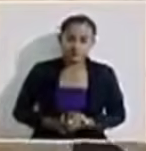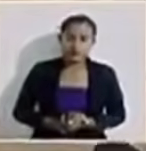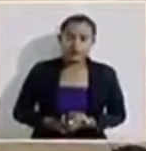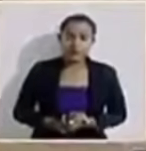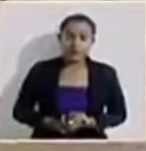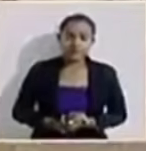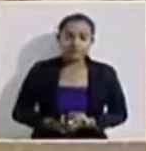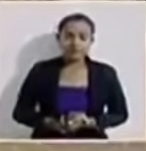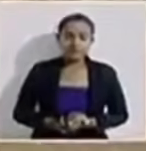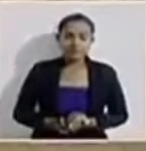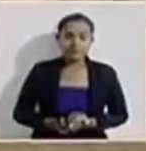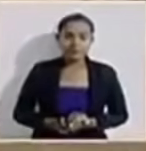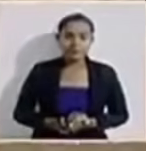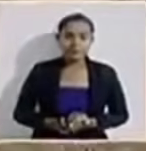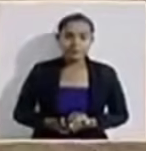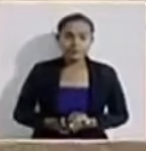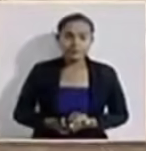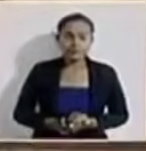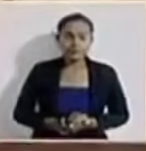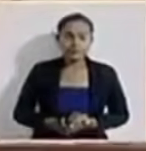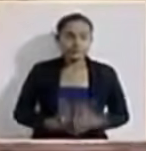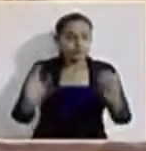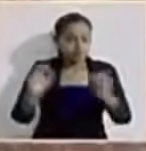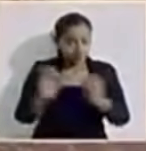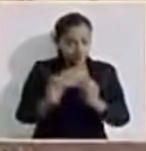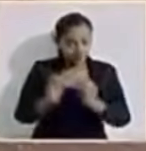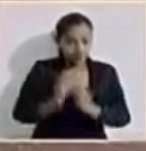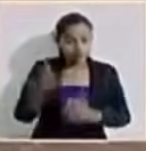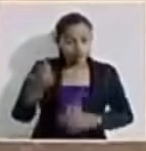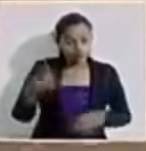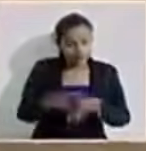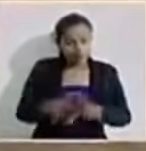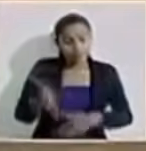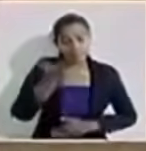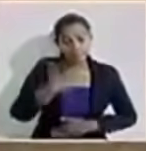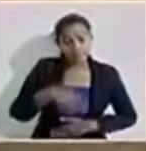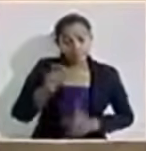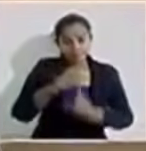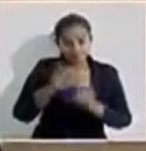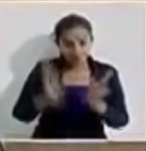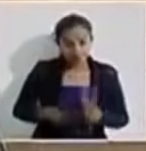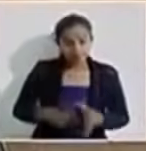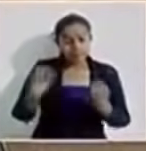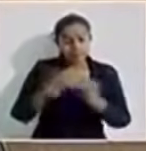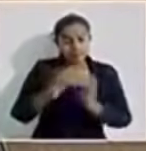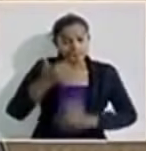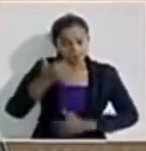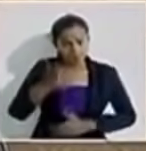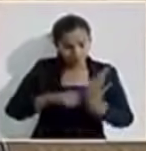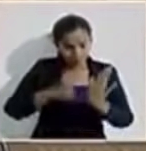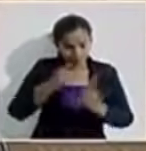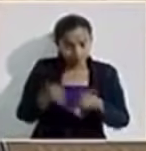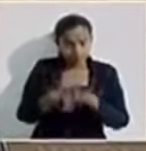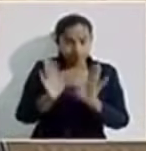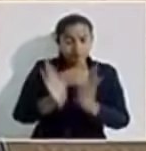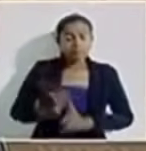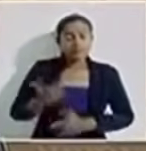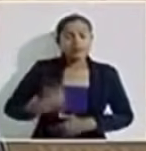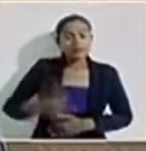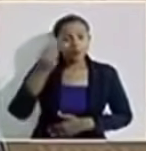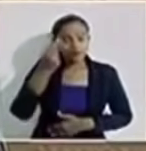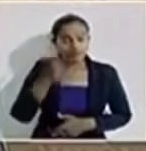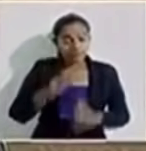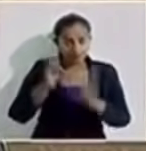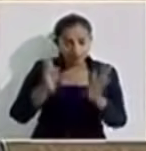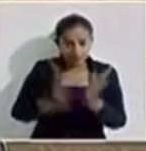Biden, British Prime Minister Boris Johnson and Australian Prime Minister Scott Morrison appeared together virtually to detail the new